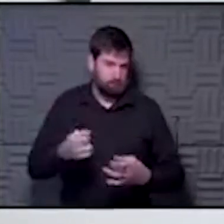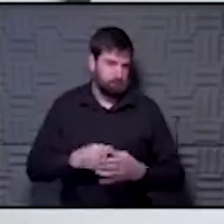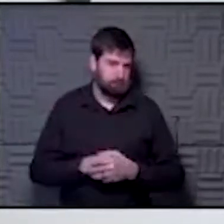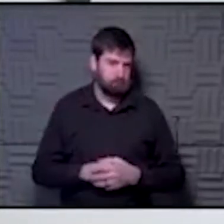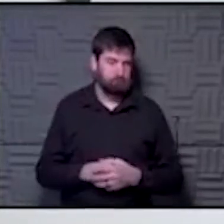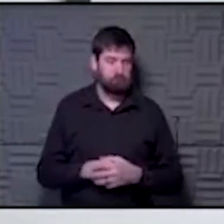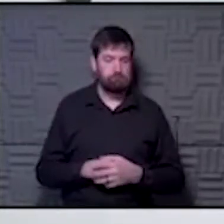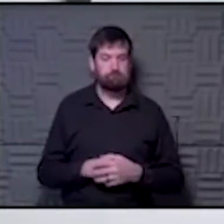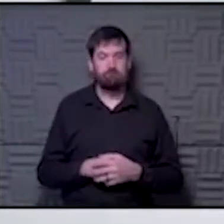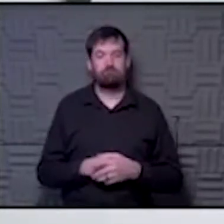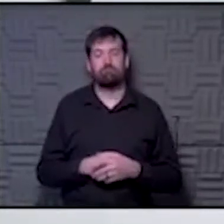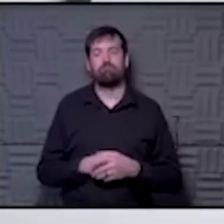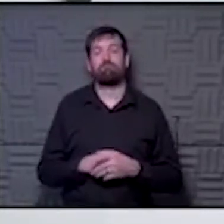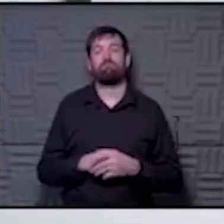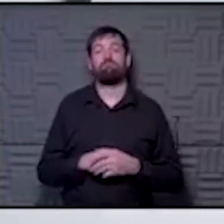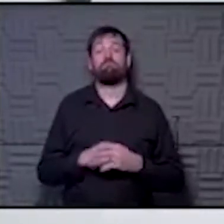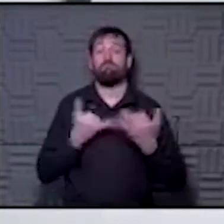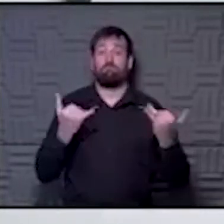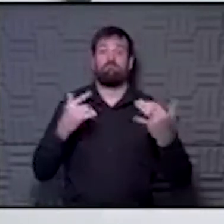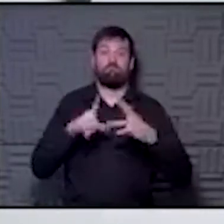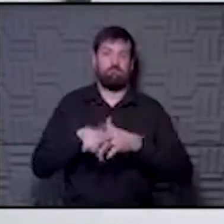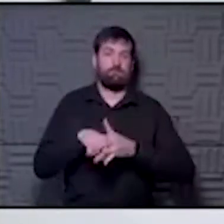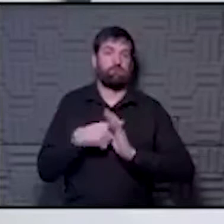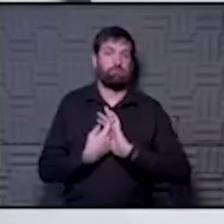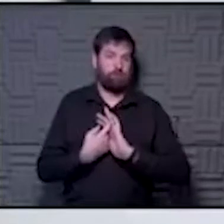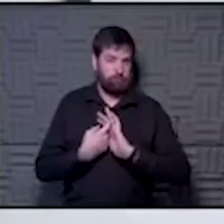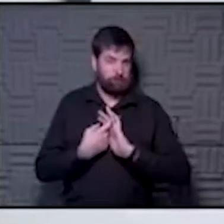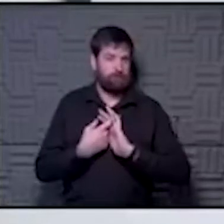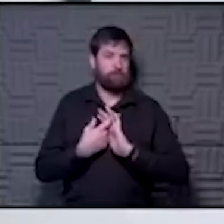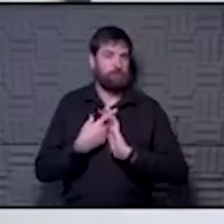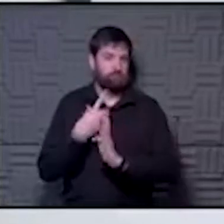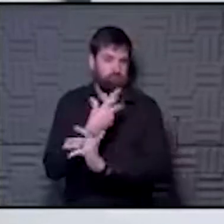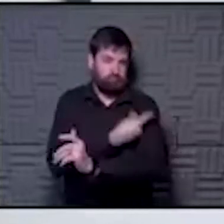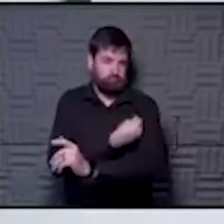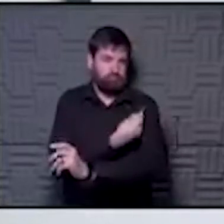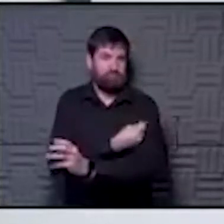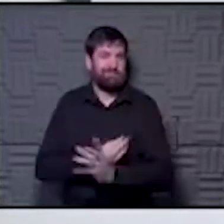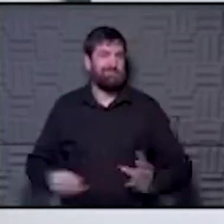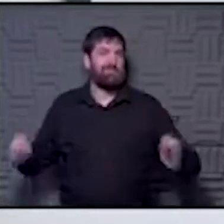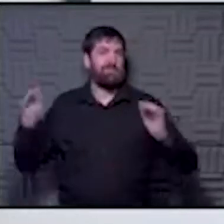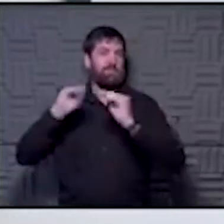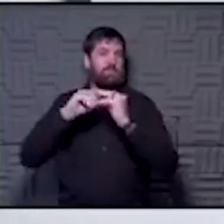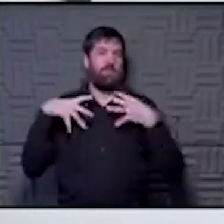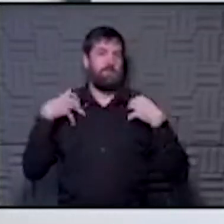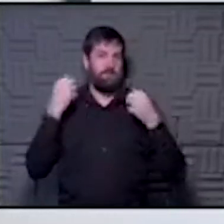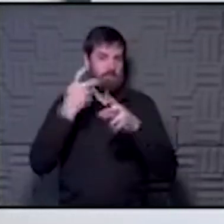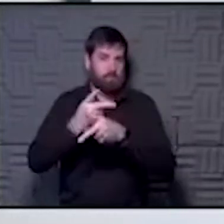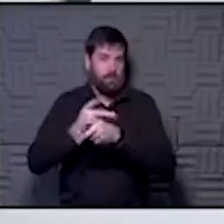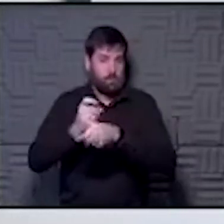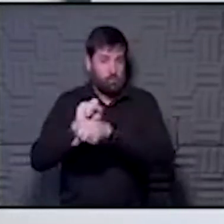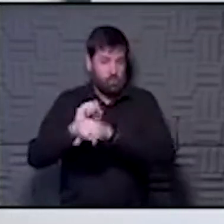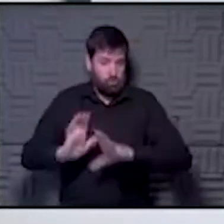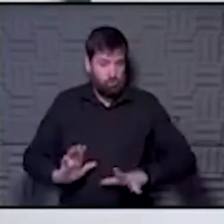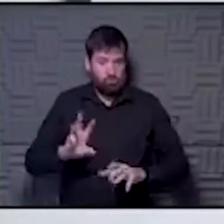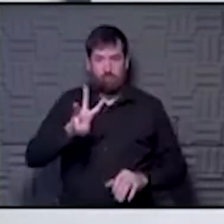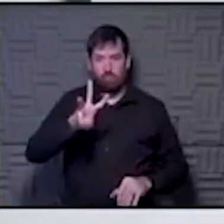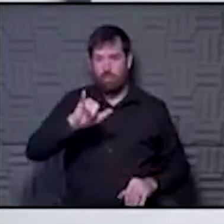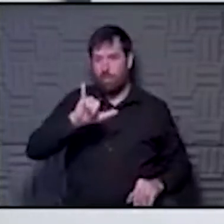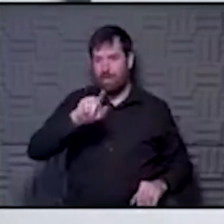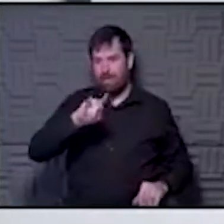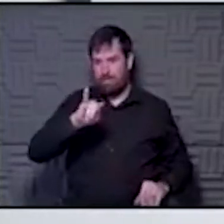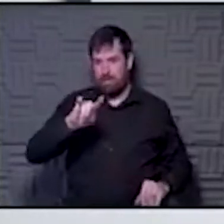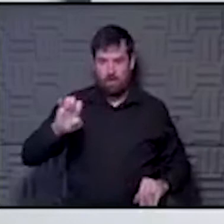And we have started vaccinating some additional healthcare workers in Wyandotte County late last week,